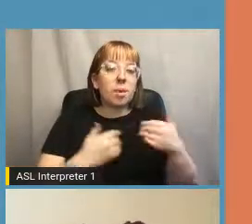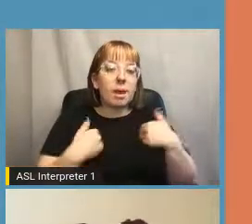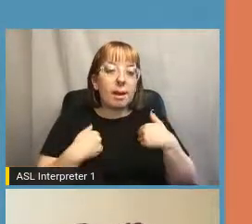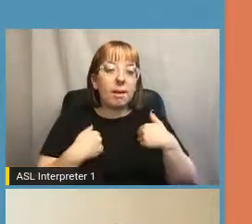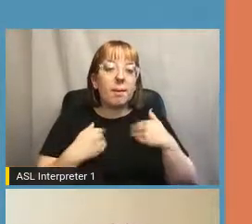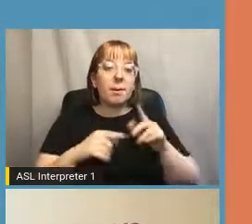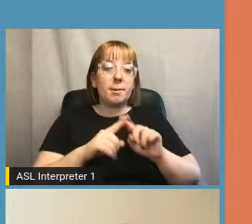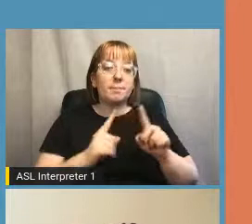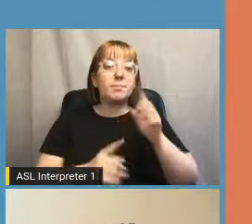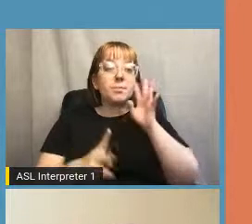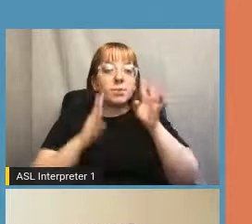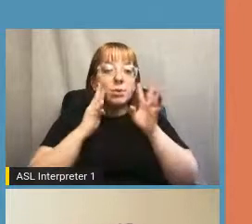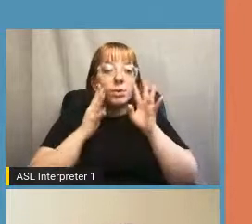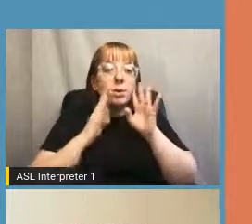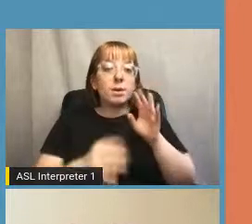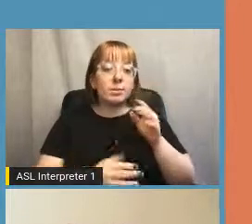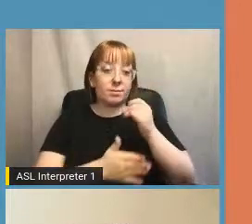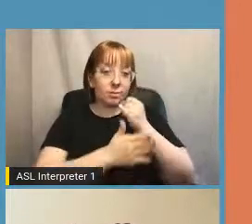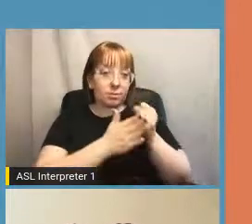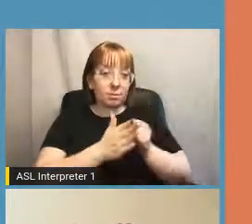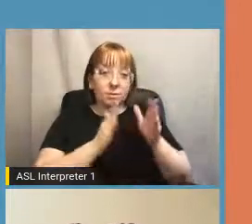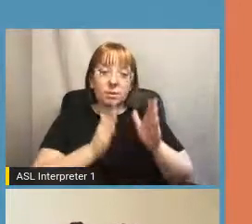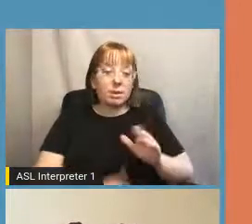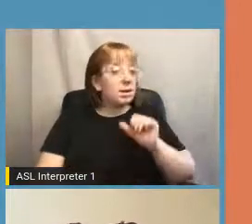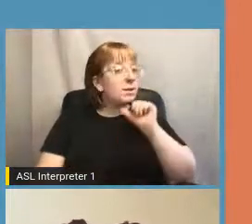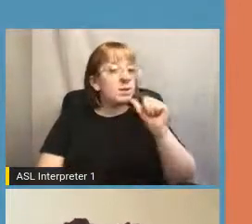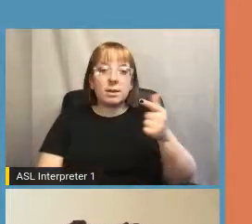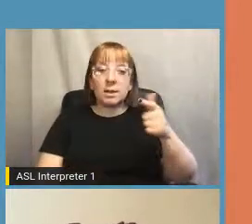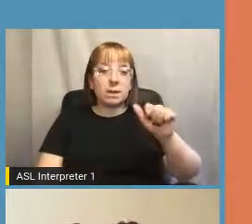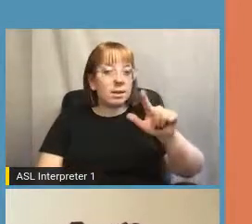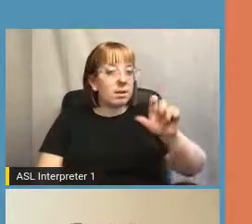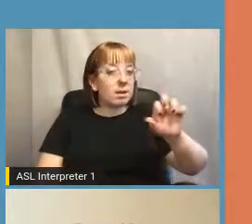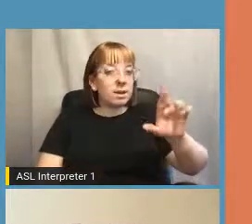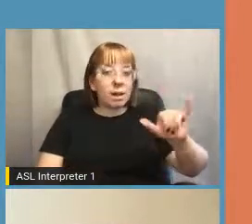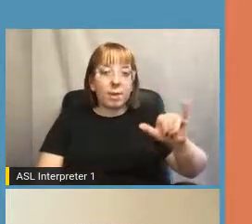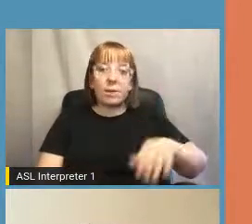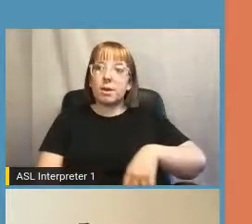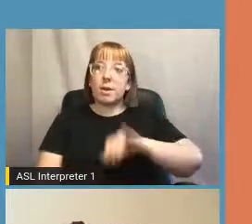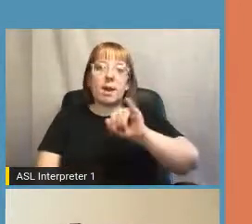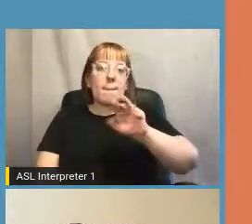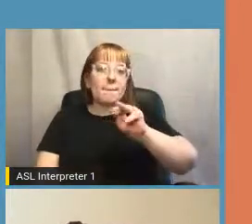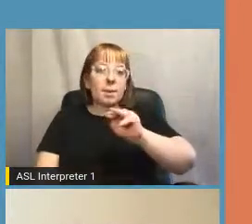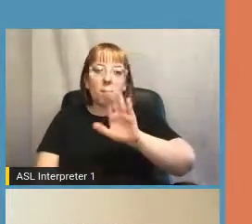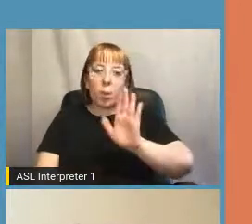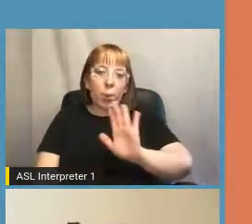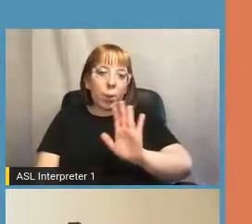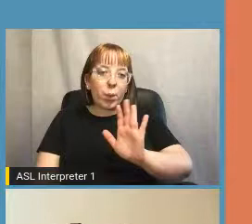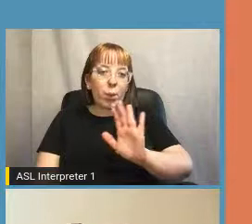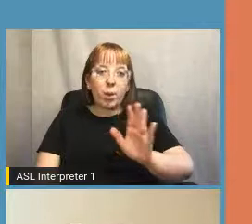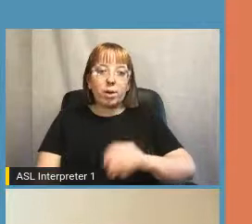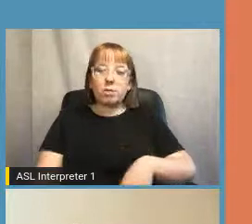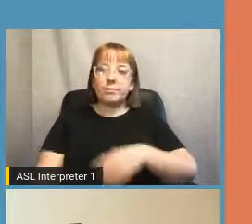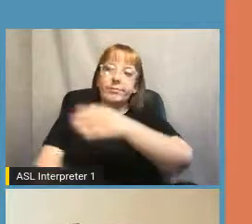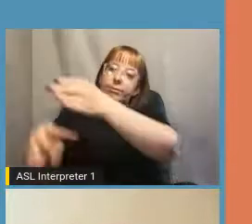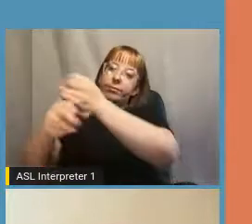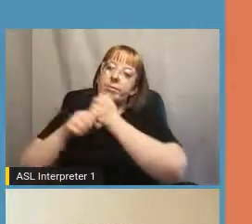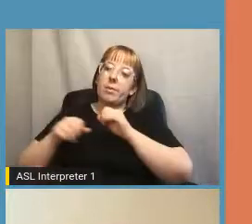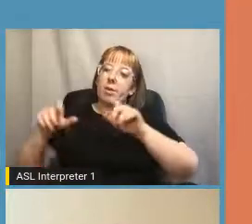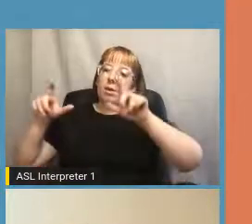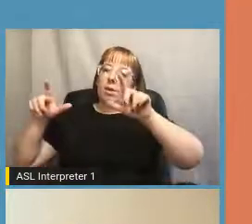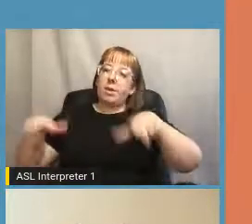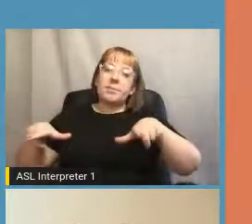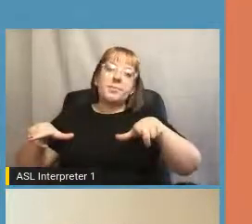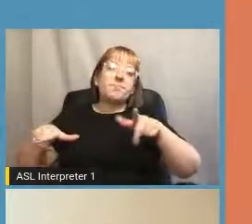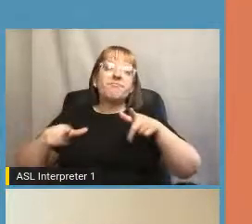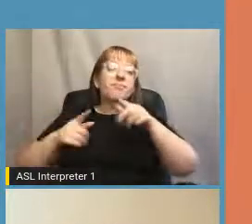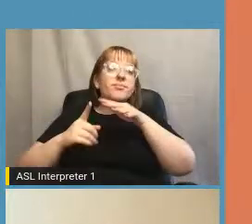by in this case, the artist, not by the gallery or by IBM. They just gave me a flat piece of virtual land.